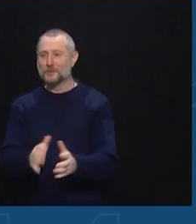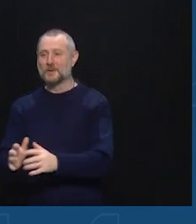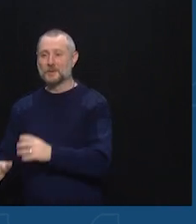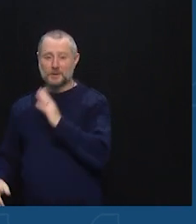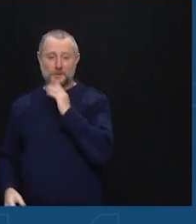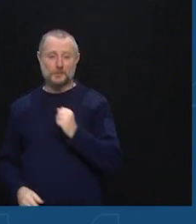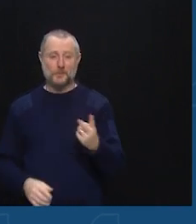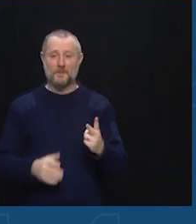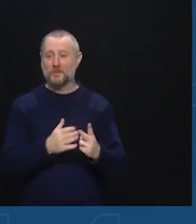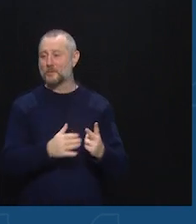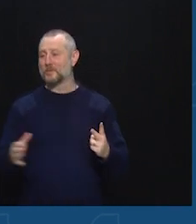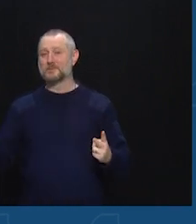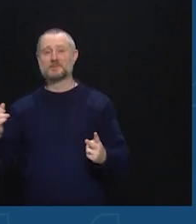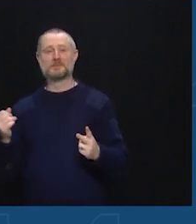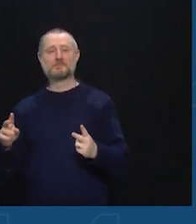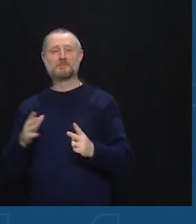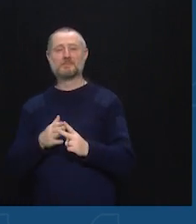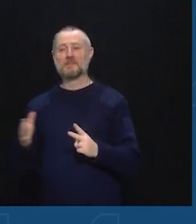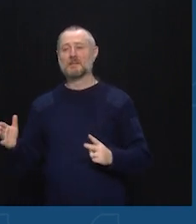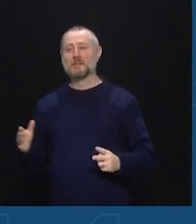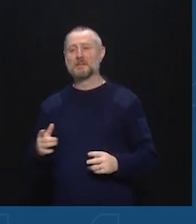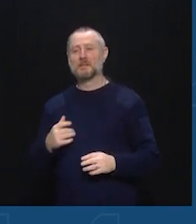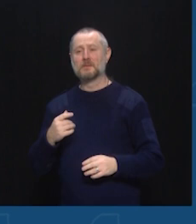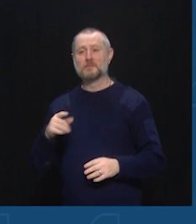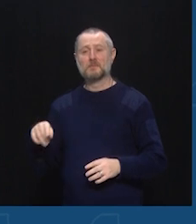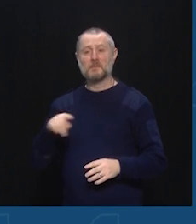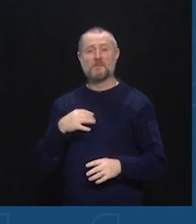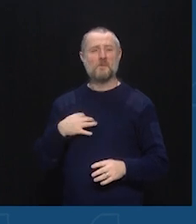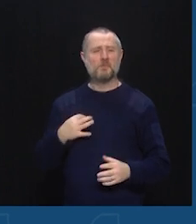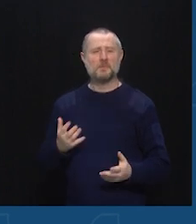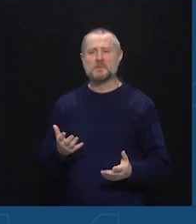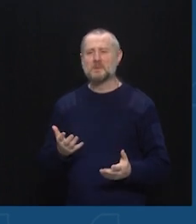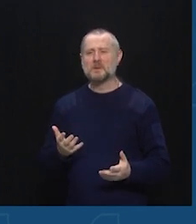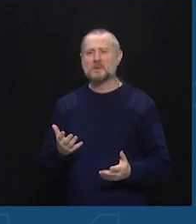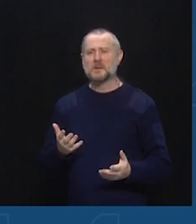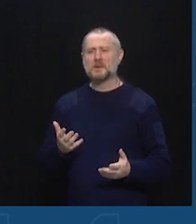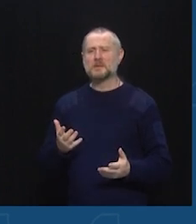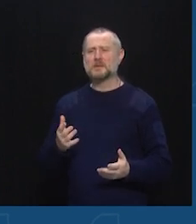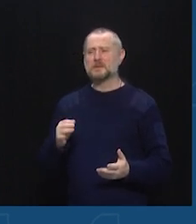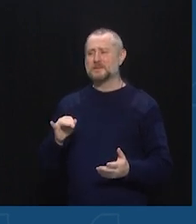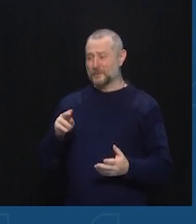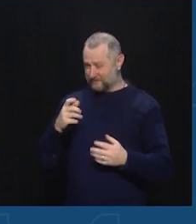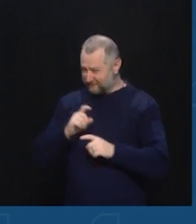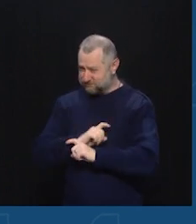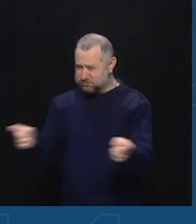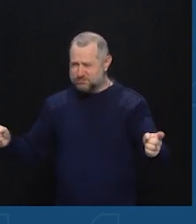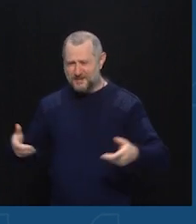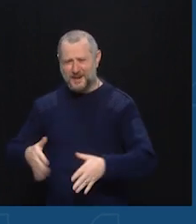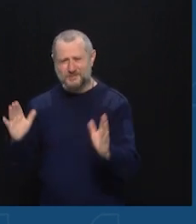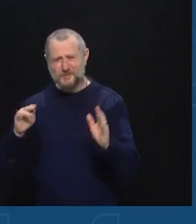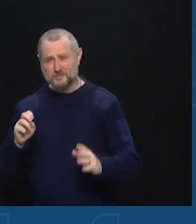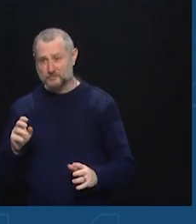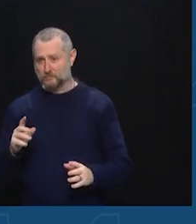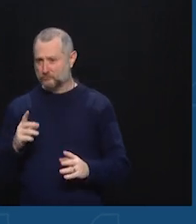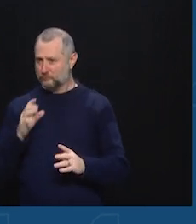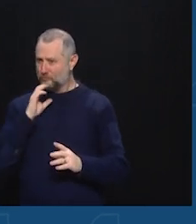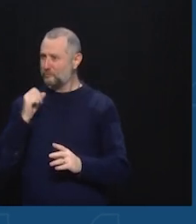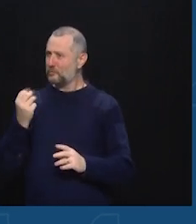17 have been eligible since June. So been a while, but we finally hit 80% of them have gotten their first